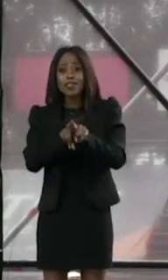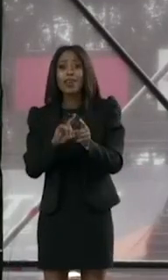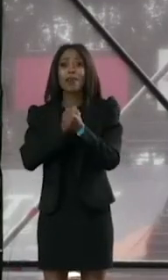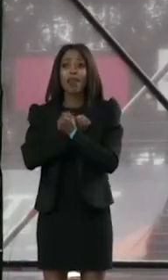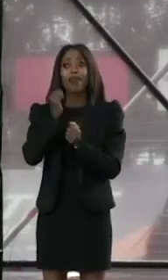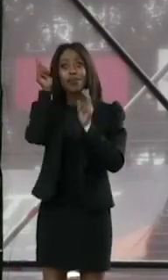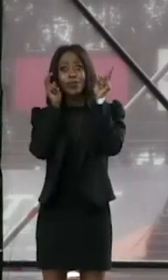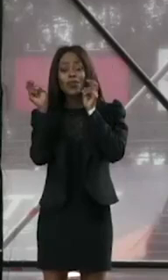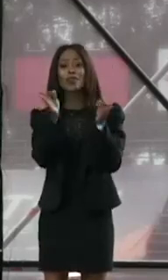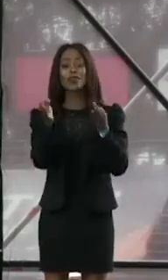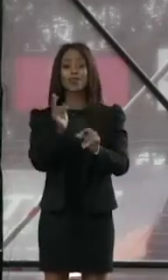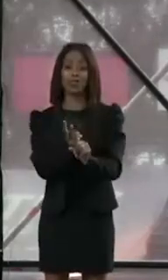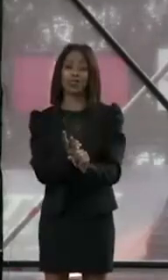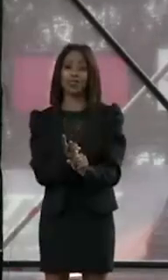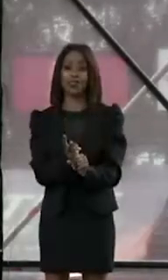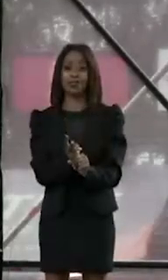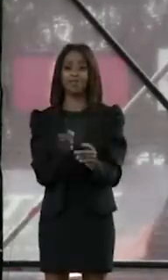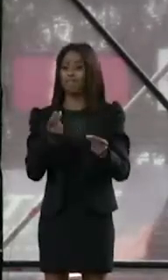loved hearing him sing again.